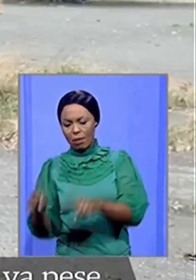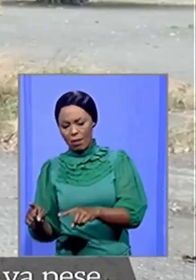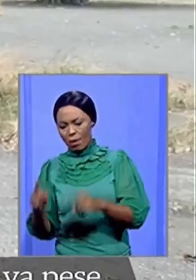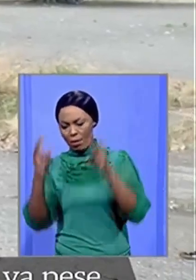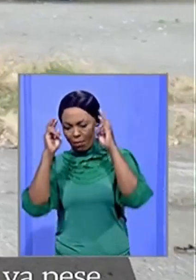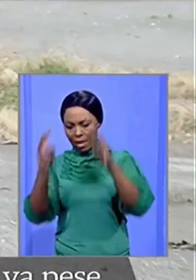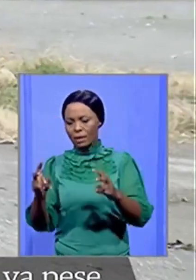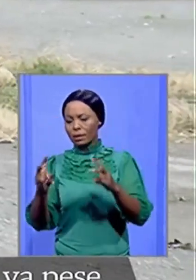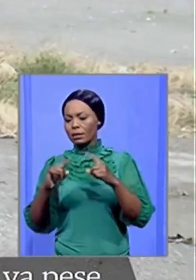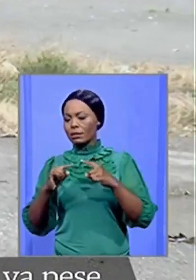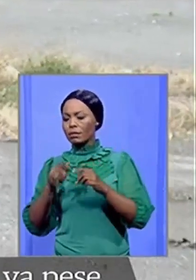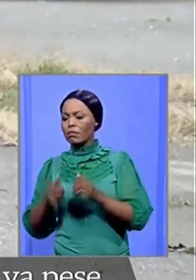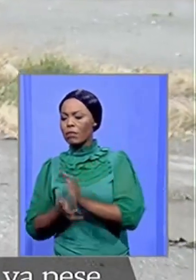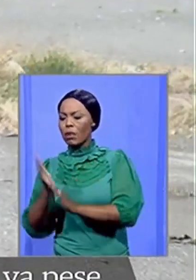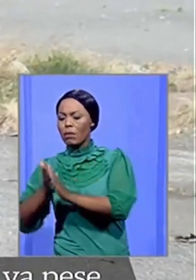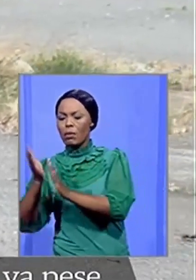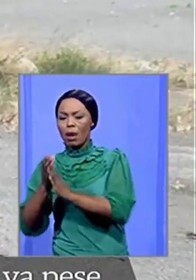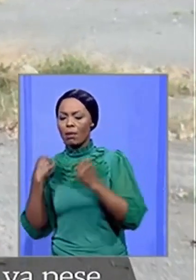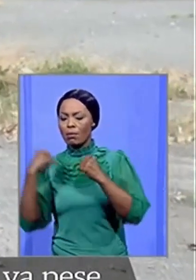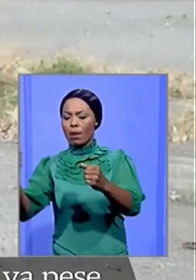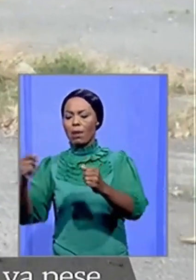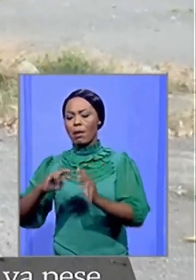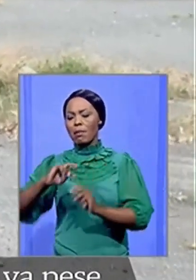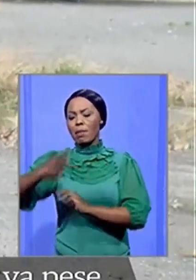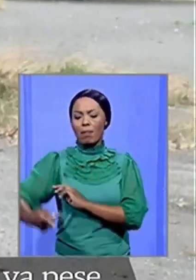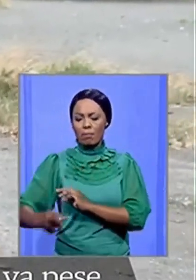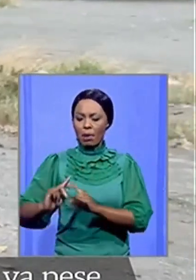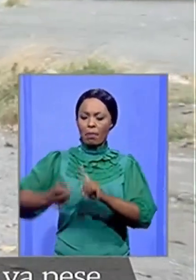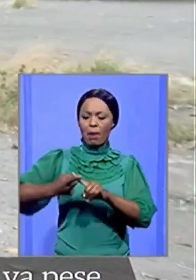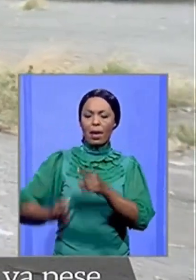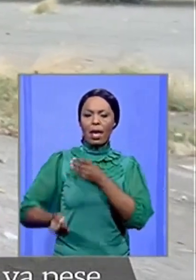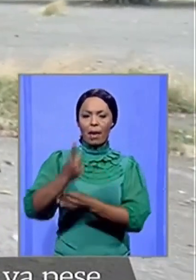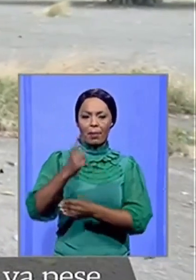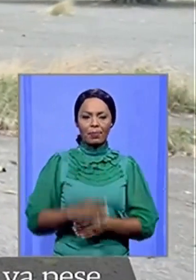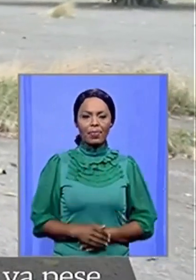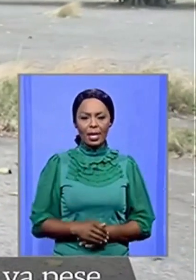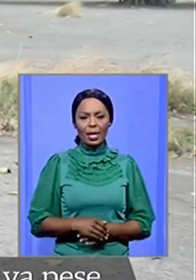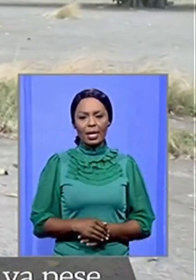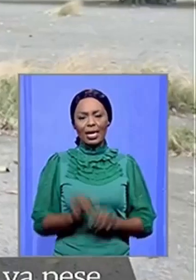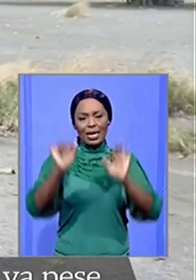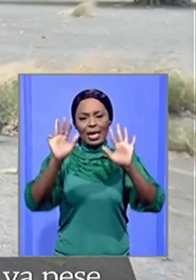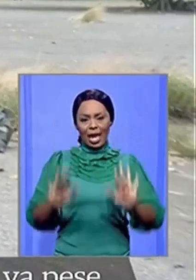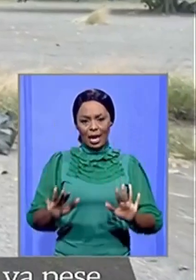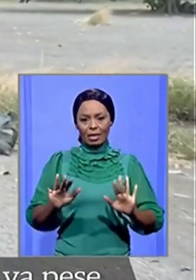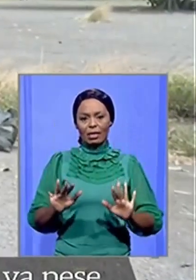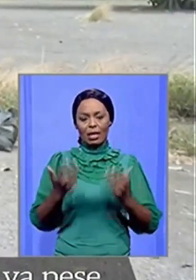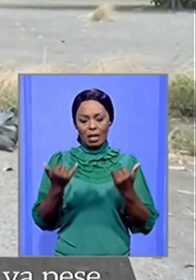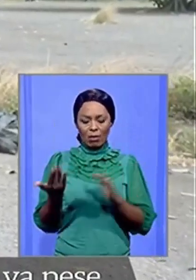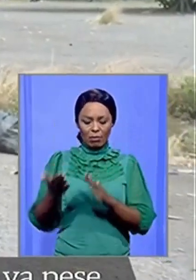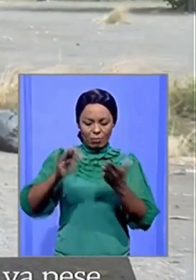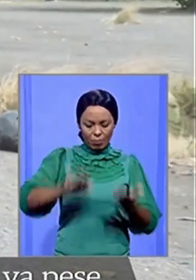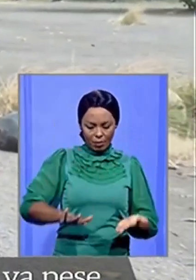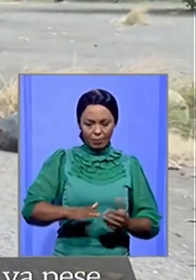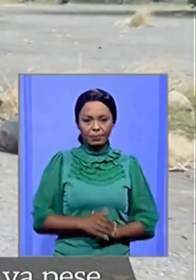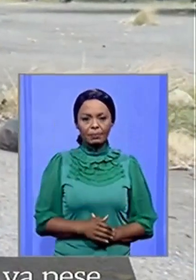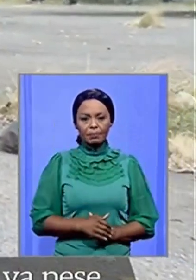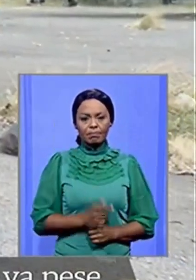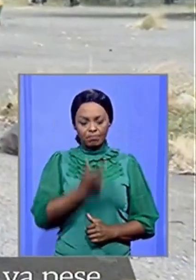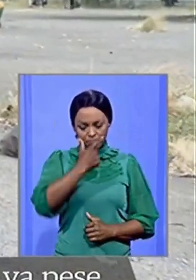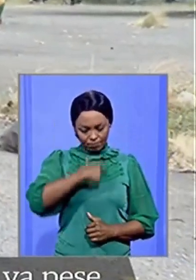perished on the road. They were in a bus. We have been informed that at least 9 of them are concerned. We are very have